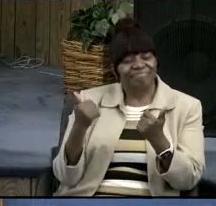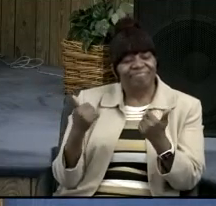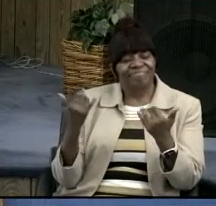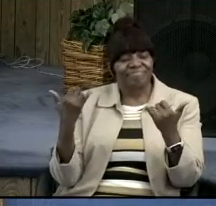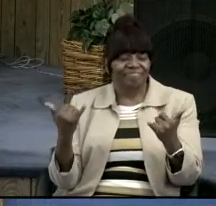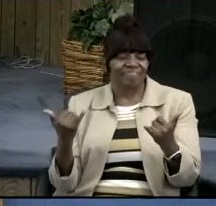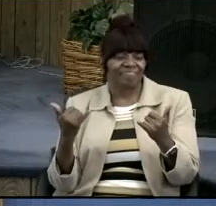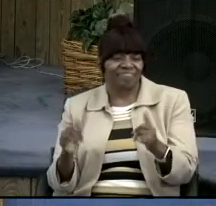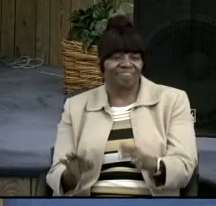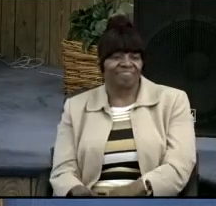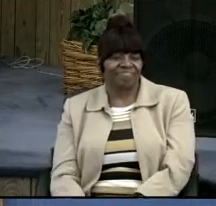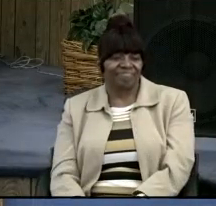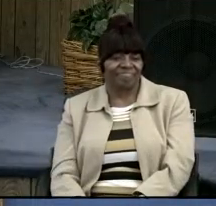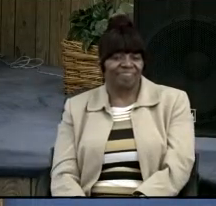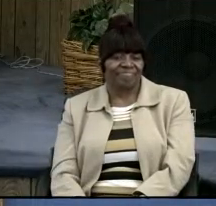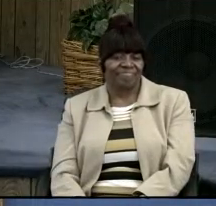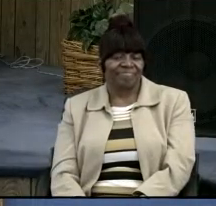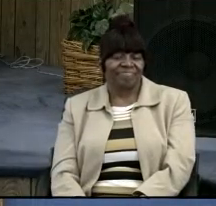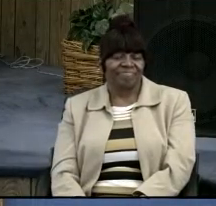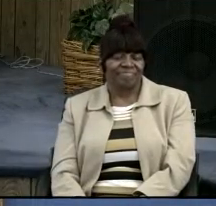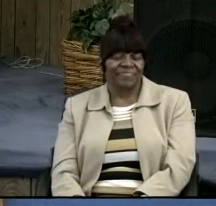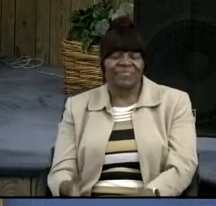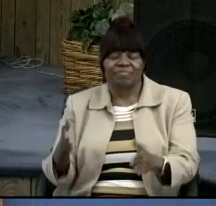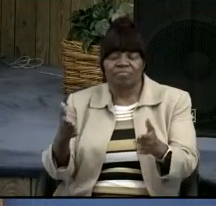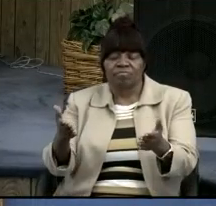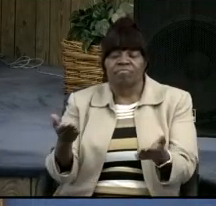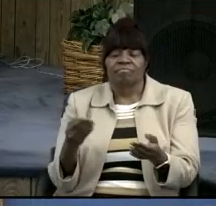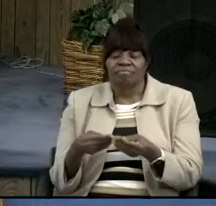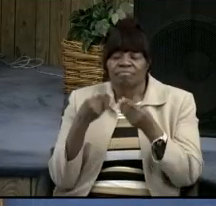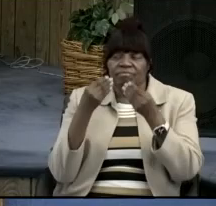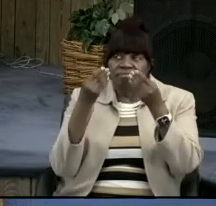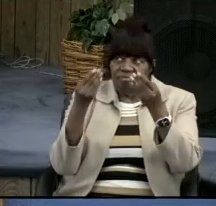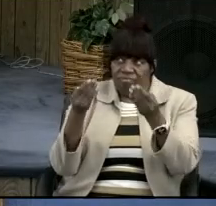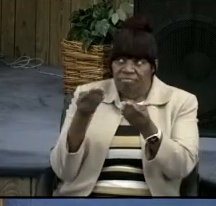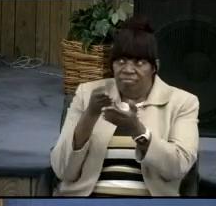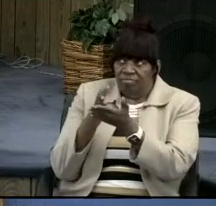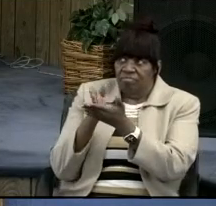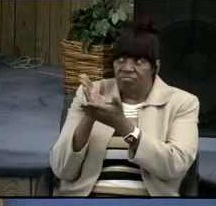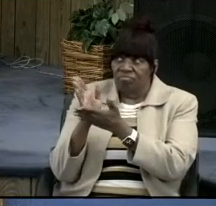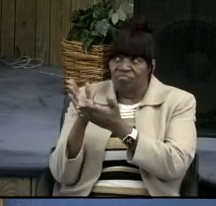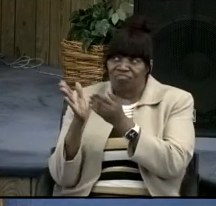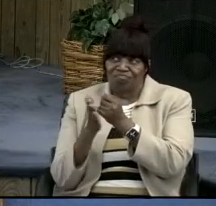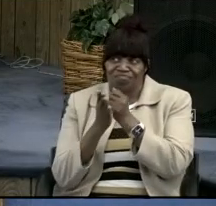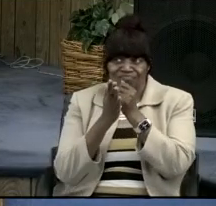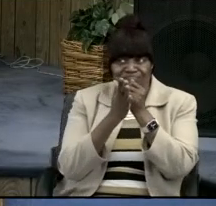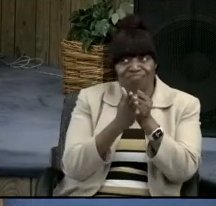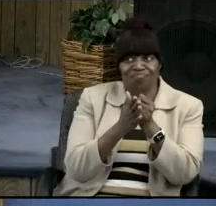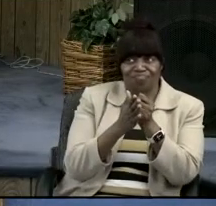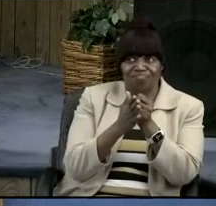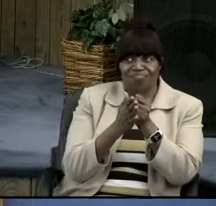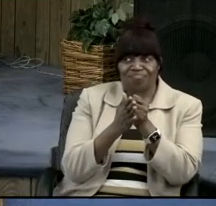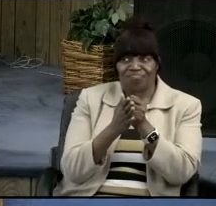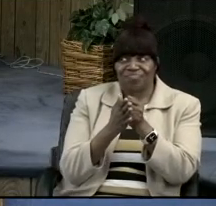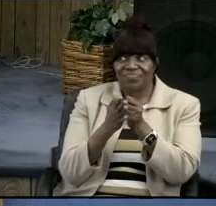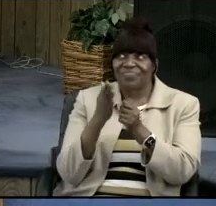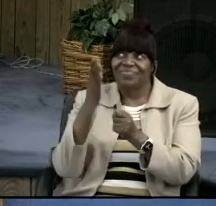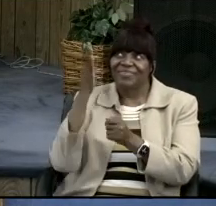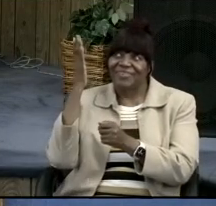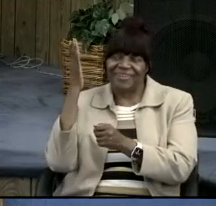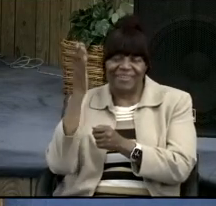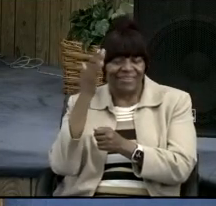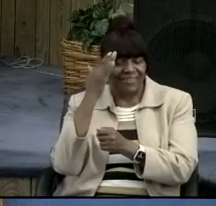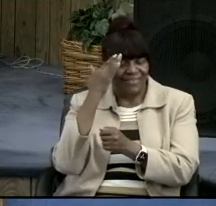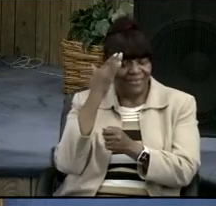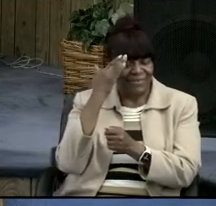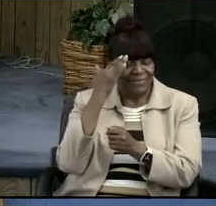permission? Will you give God permission to help you with your issues? He knows the power